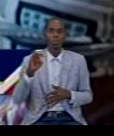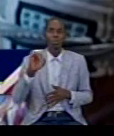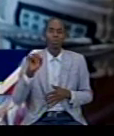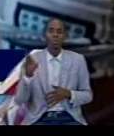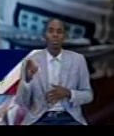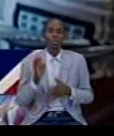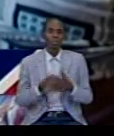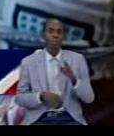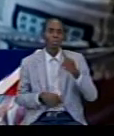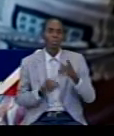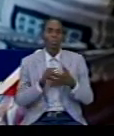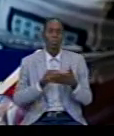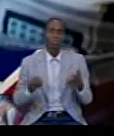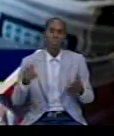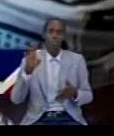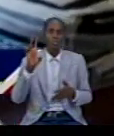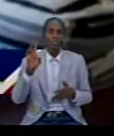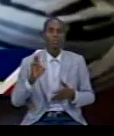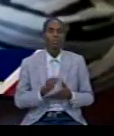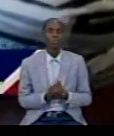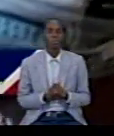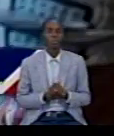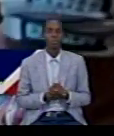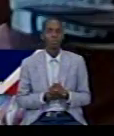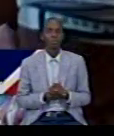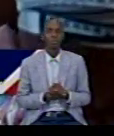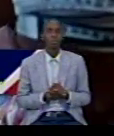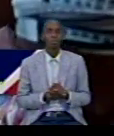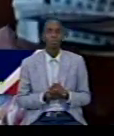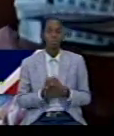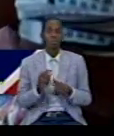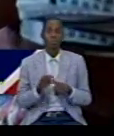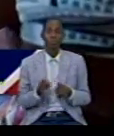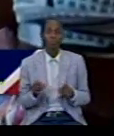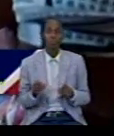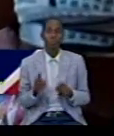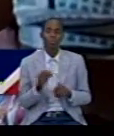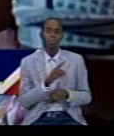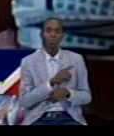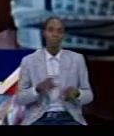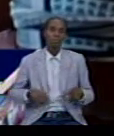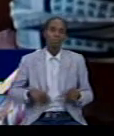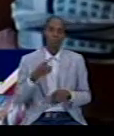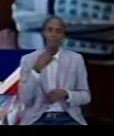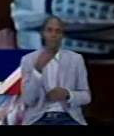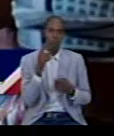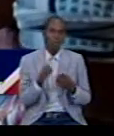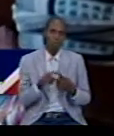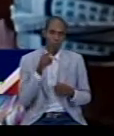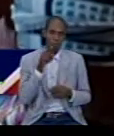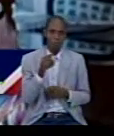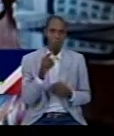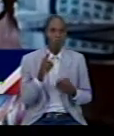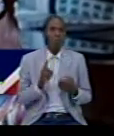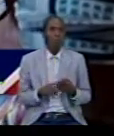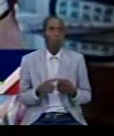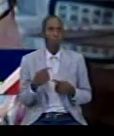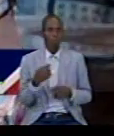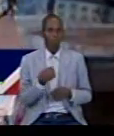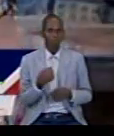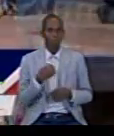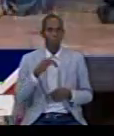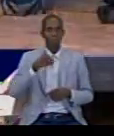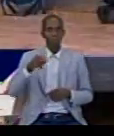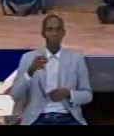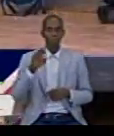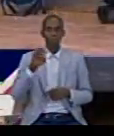chapter 1, reading from verse 7. But the Lord said unto me, Jeremiah, and